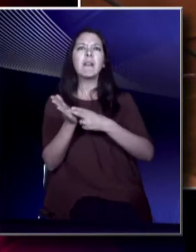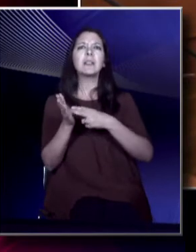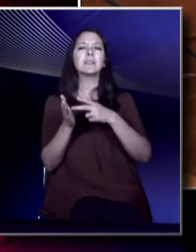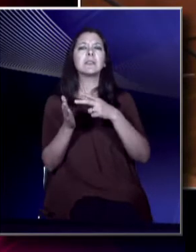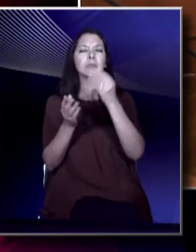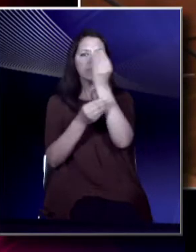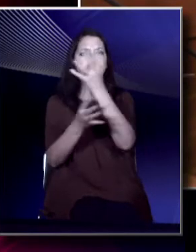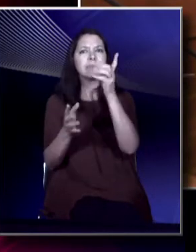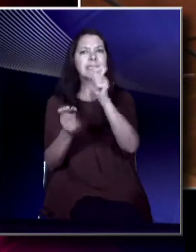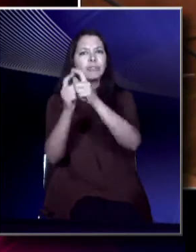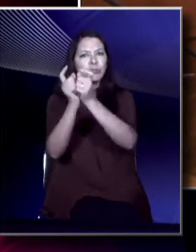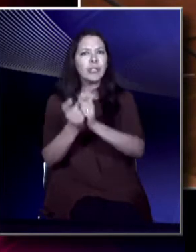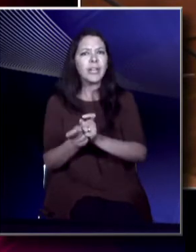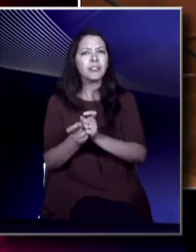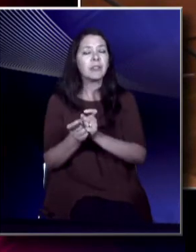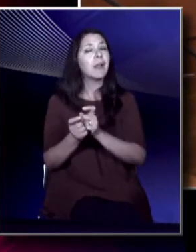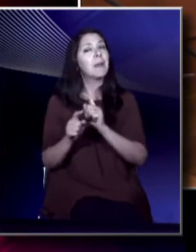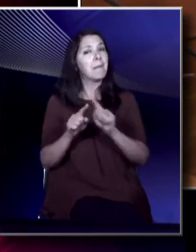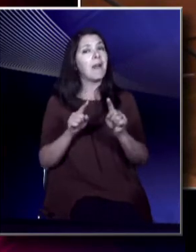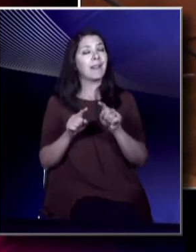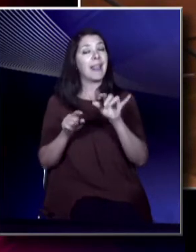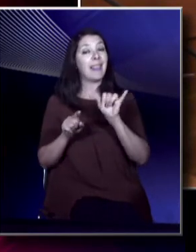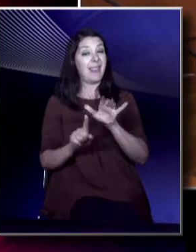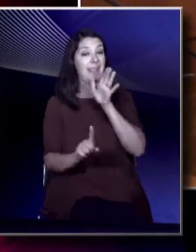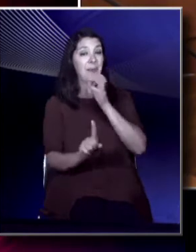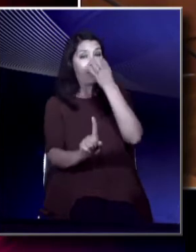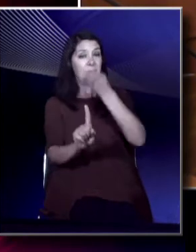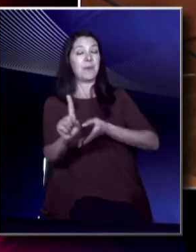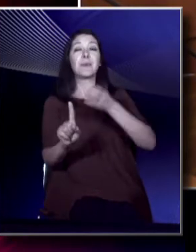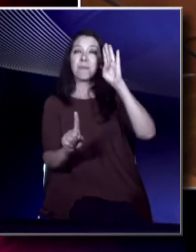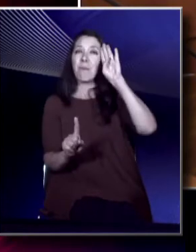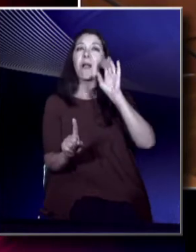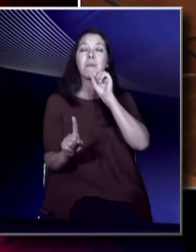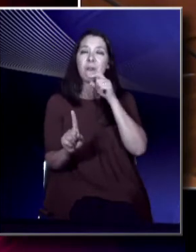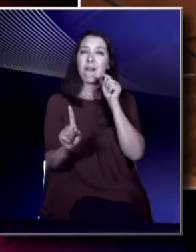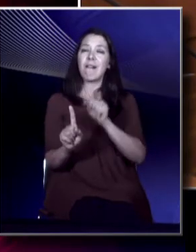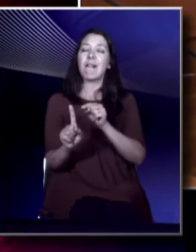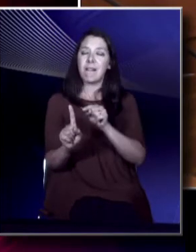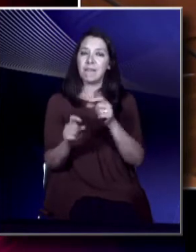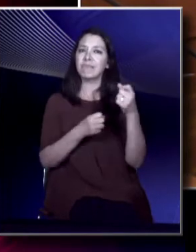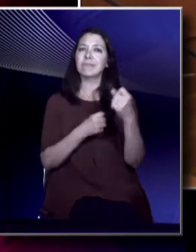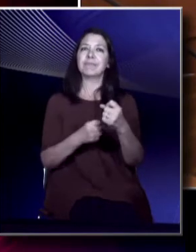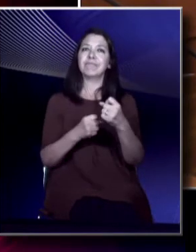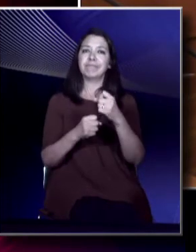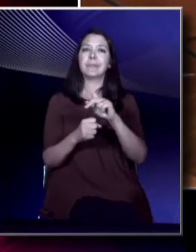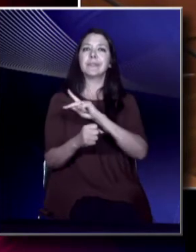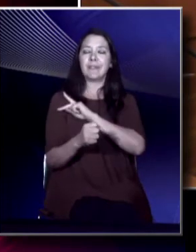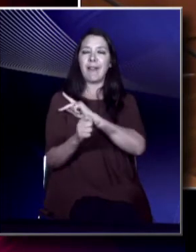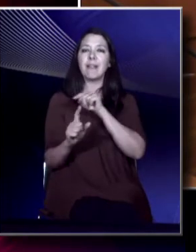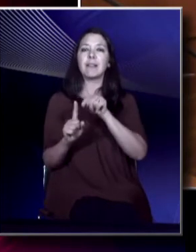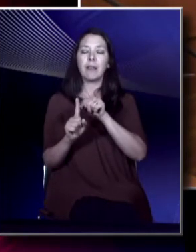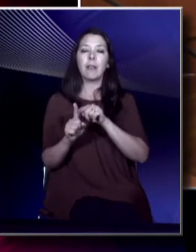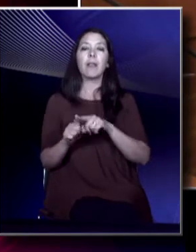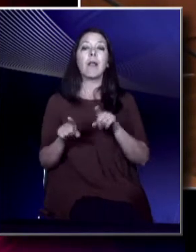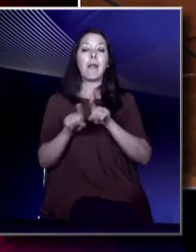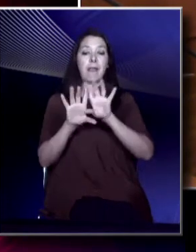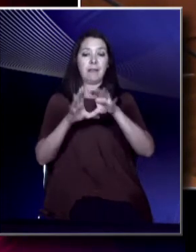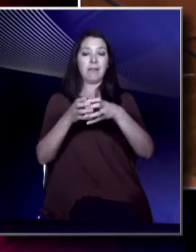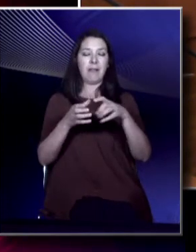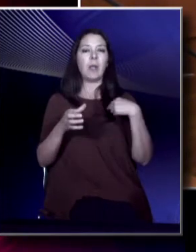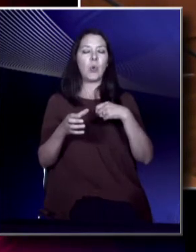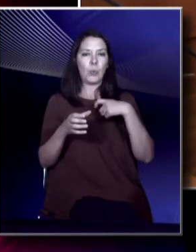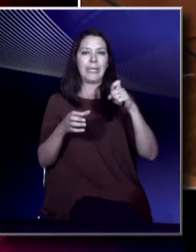and incidentally, that is a great way to describe Barbara Schrag. As a department, we did need a reawakening and to be